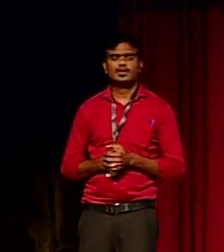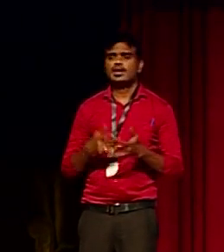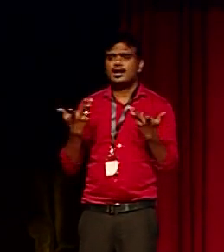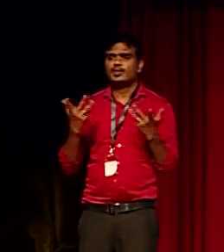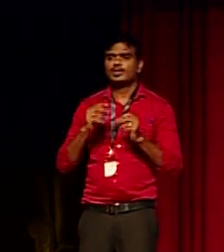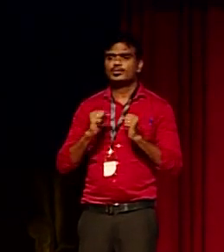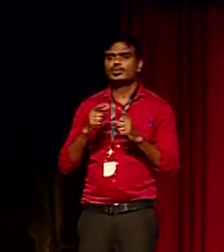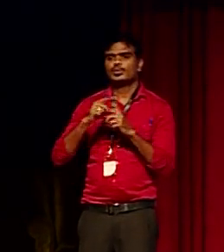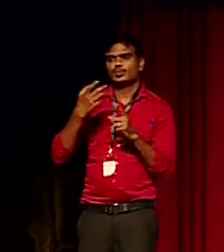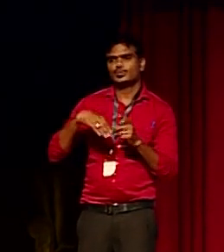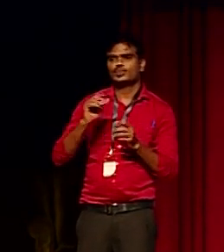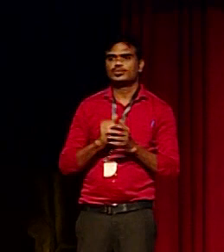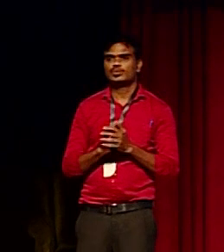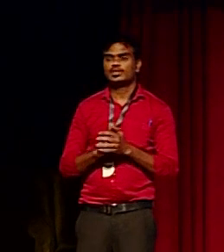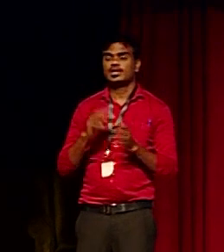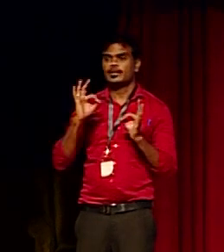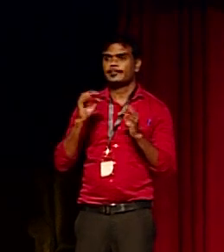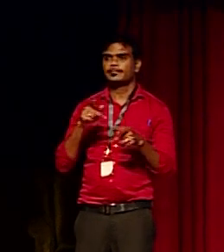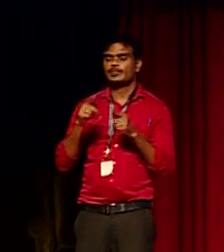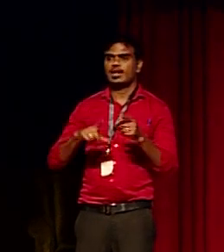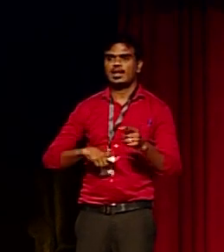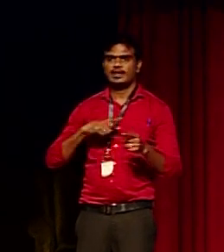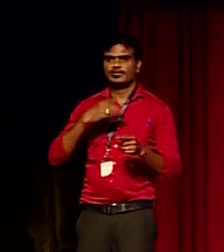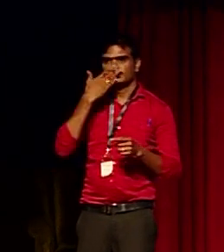How does what we do affect people's lives?